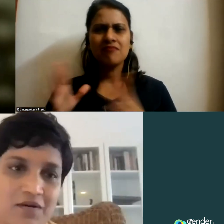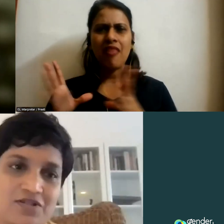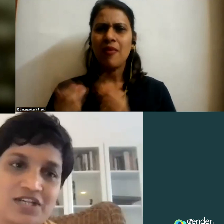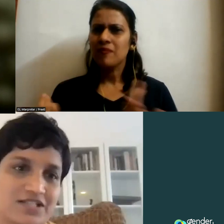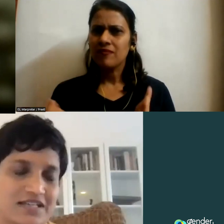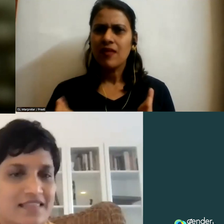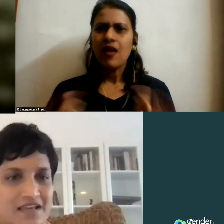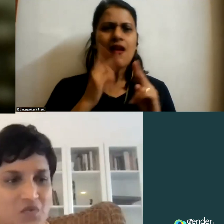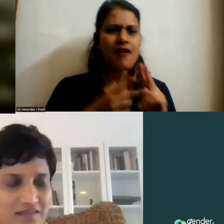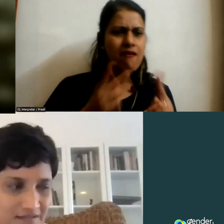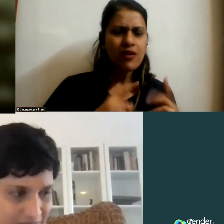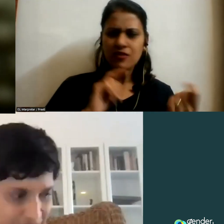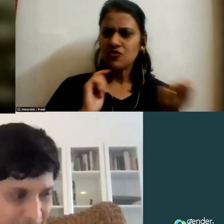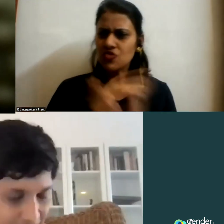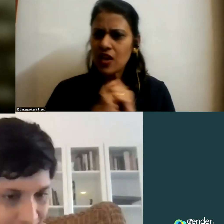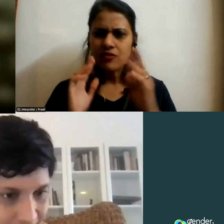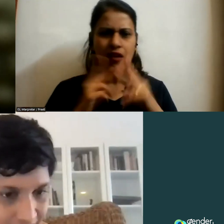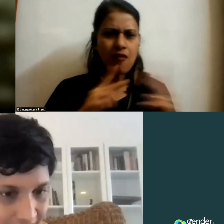bring about change? And I think with